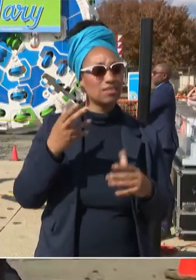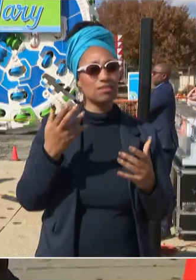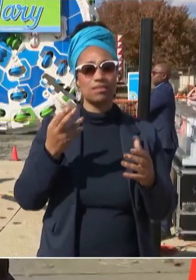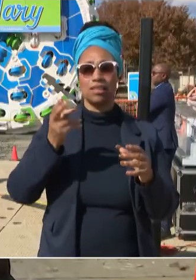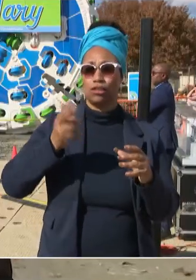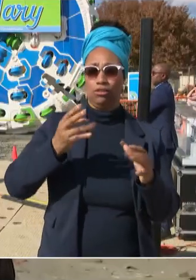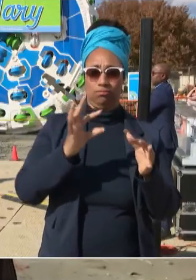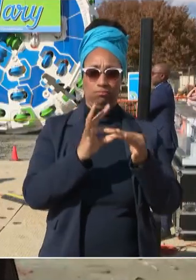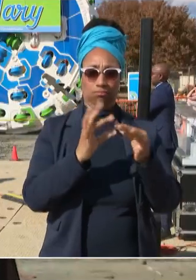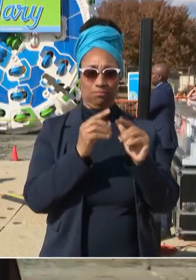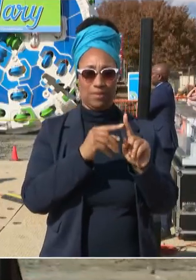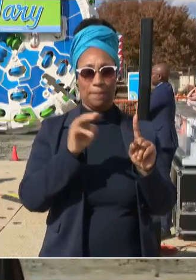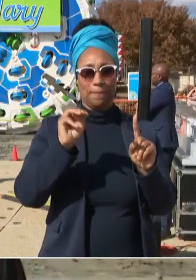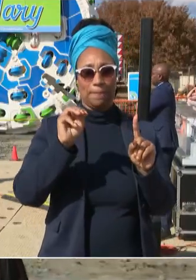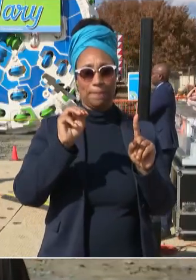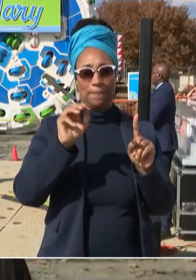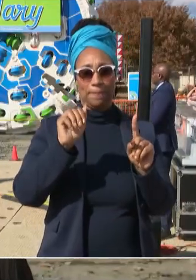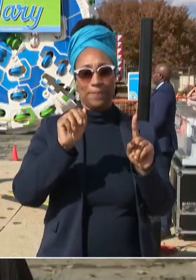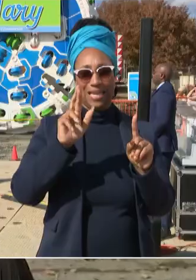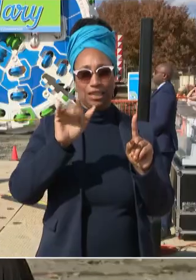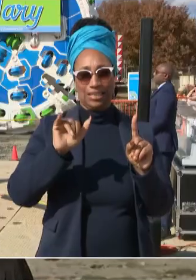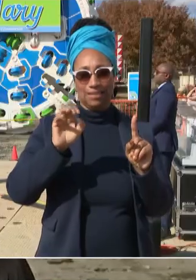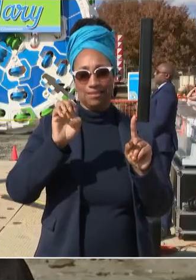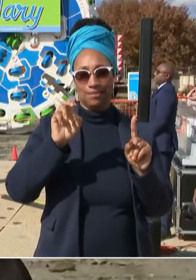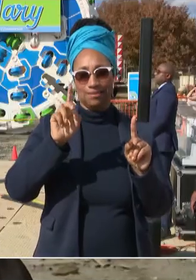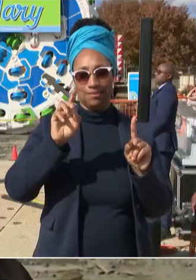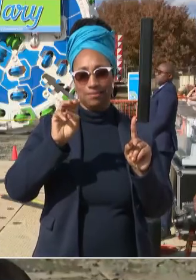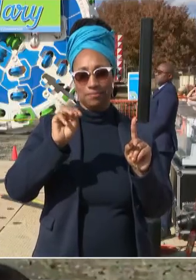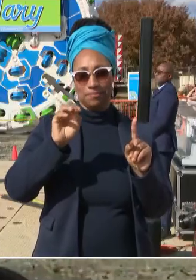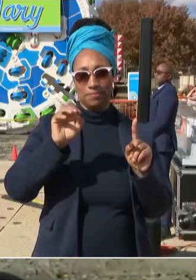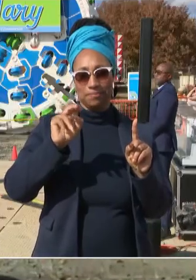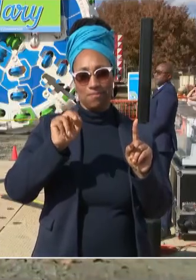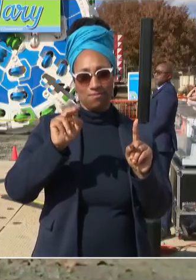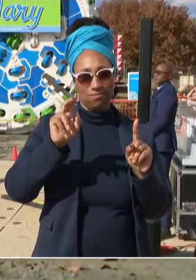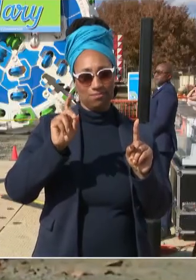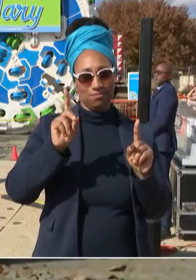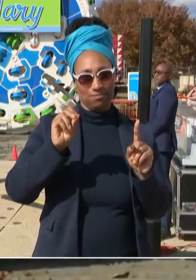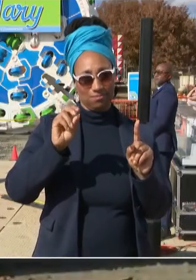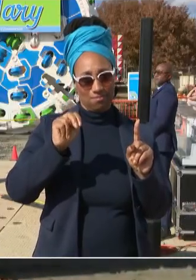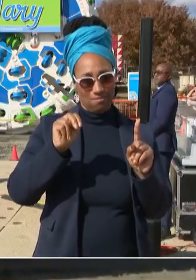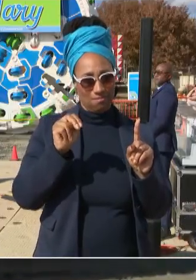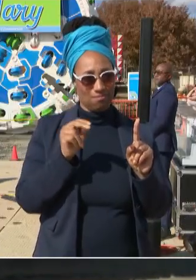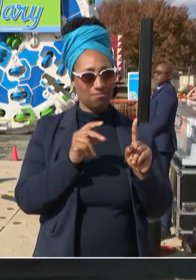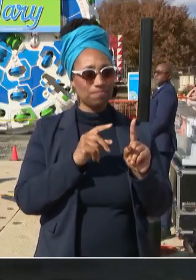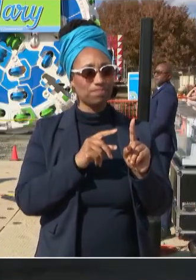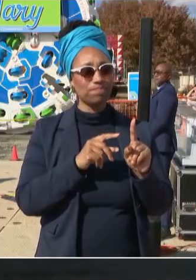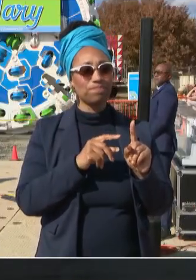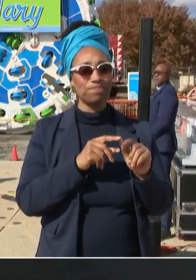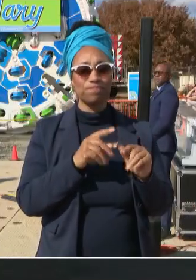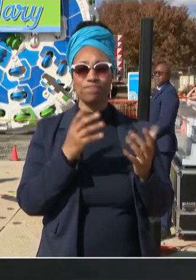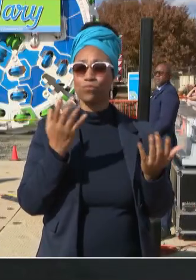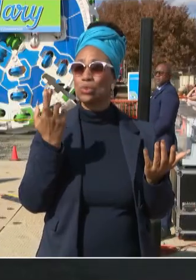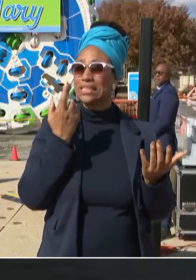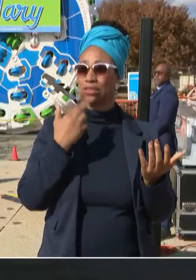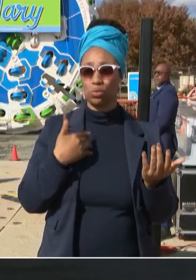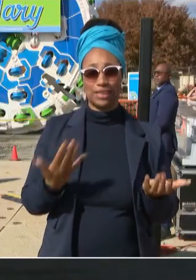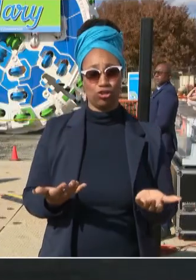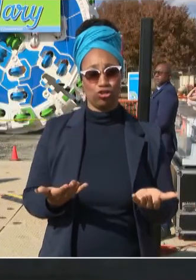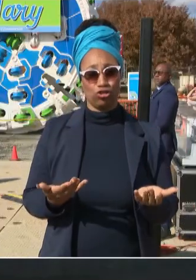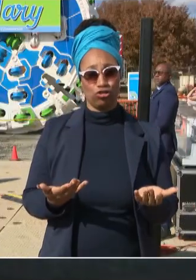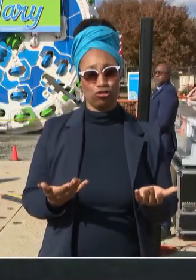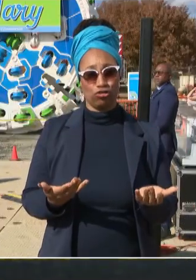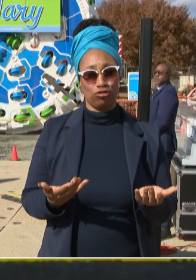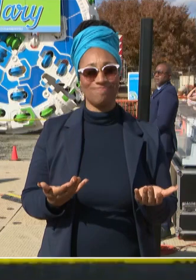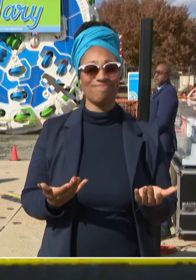talked about why we're here today, and really this is truly the reason we're here, to christen Mary and the workers who are going